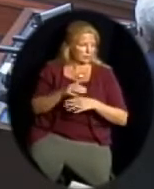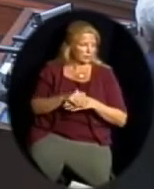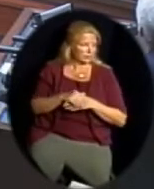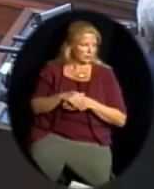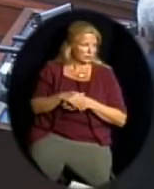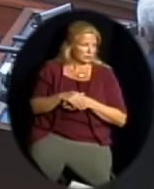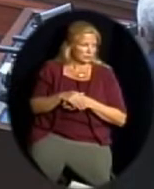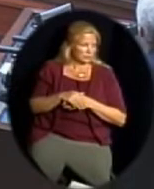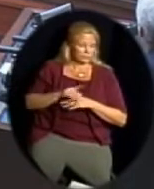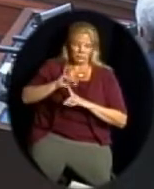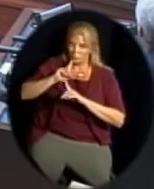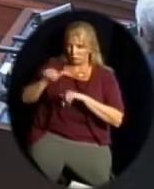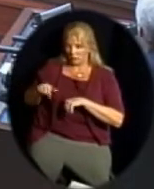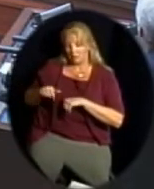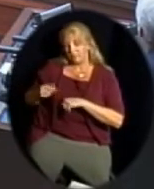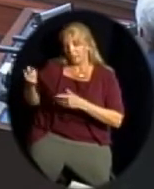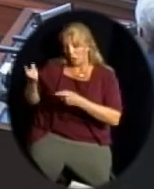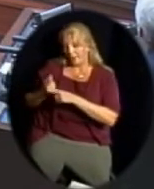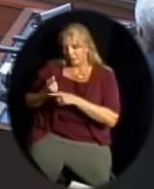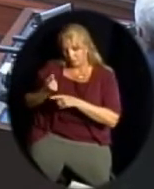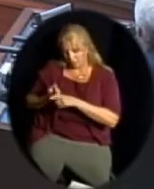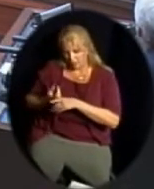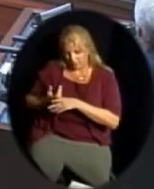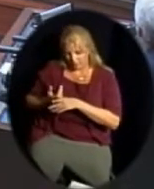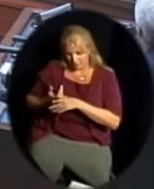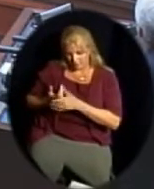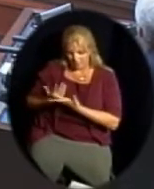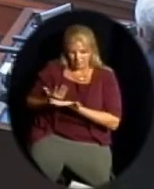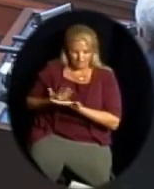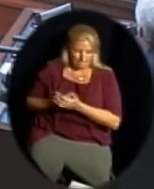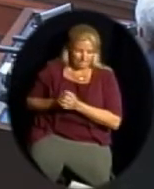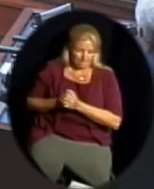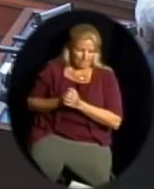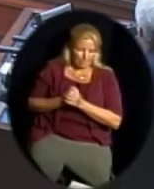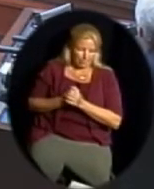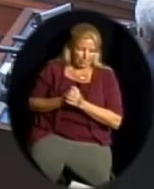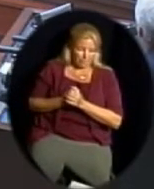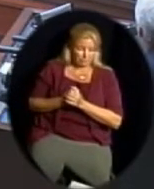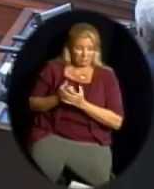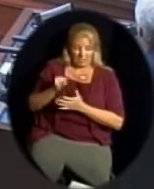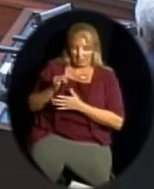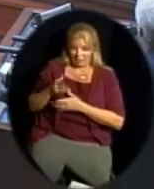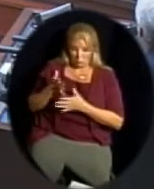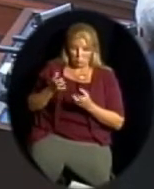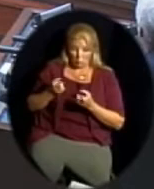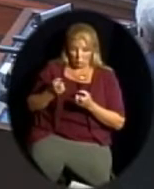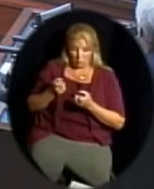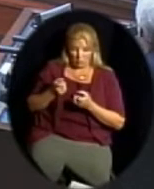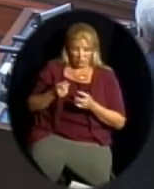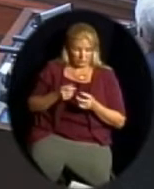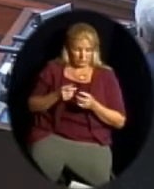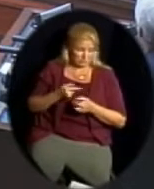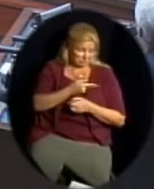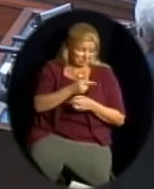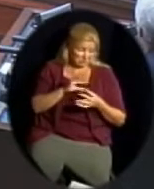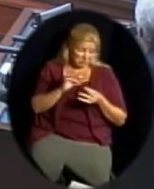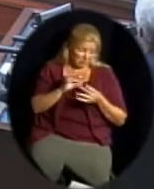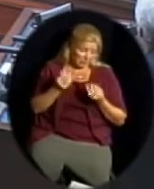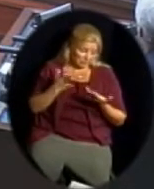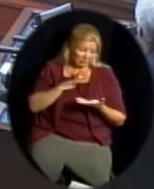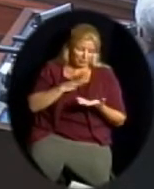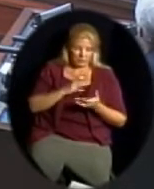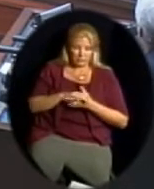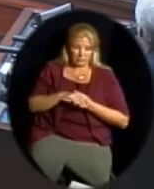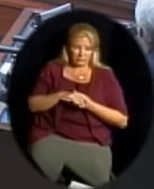You're absolutely right in what you're saying, and welcome if Mr. Otting would like to share any commentary, not that it's necessary, but I think there have been projections that have looked